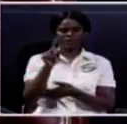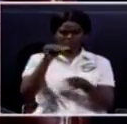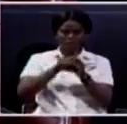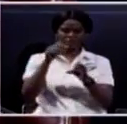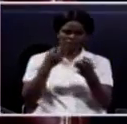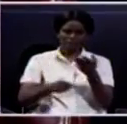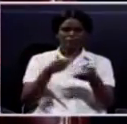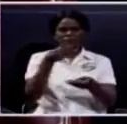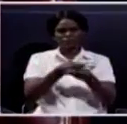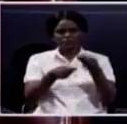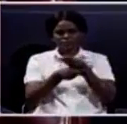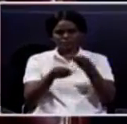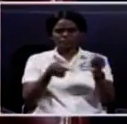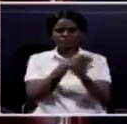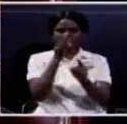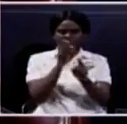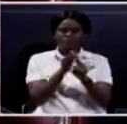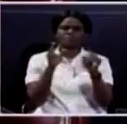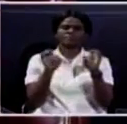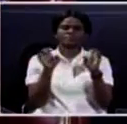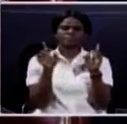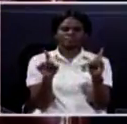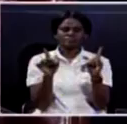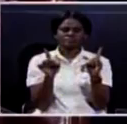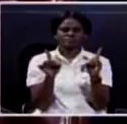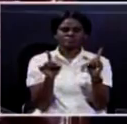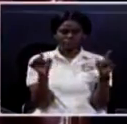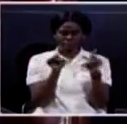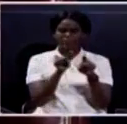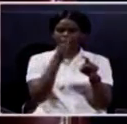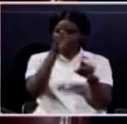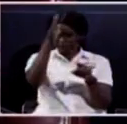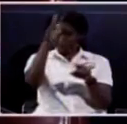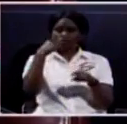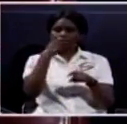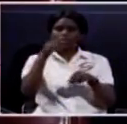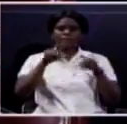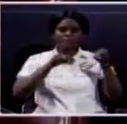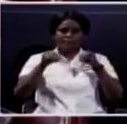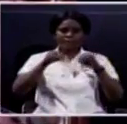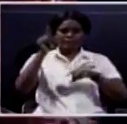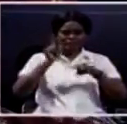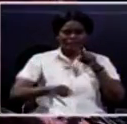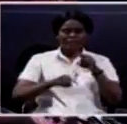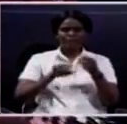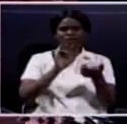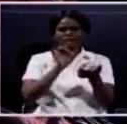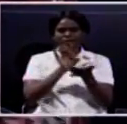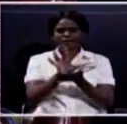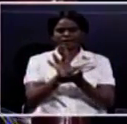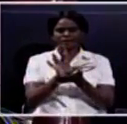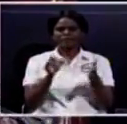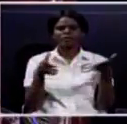their contribution towards education. And the parents who cannot afford cash, we have allowed